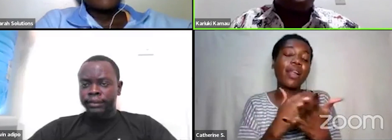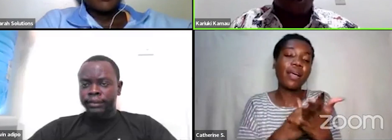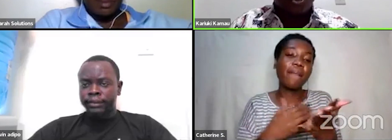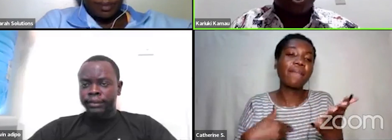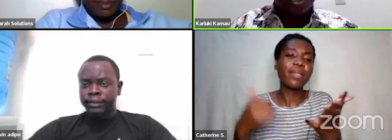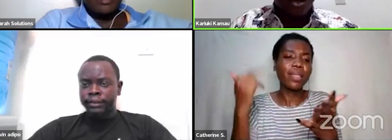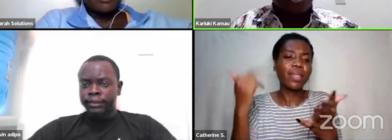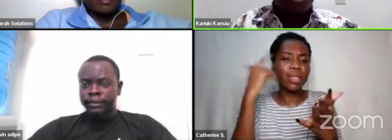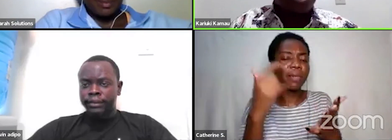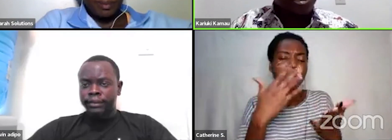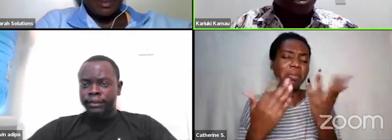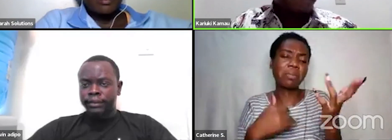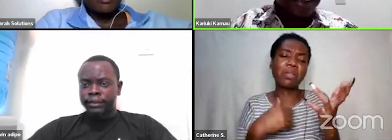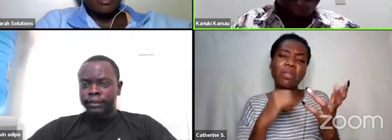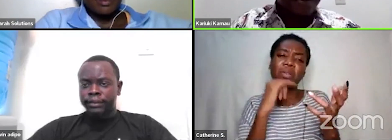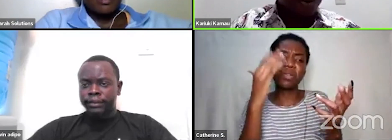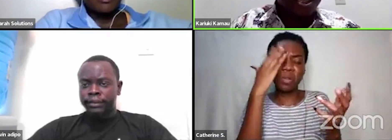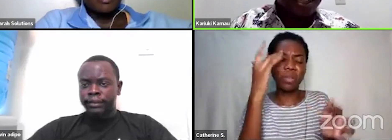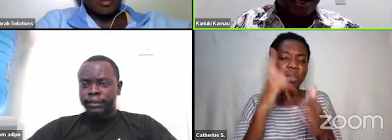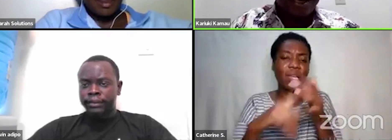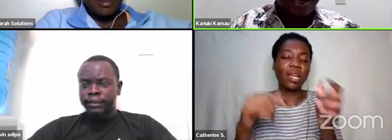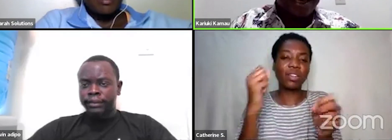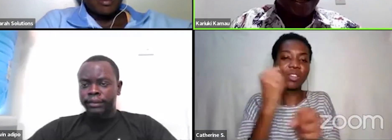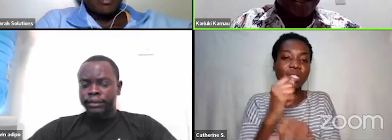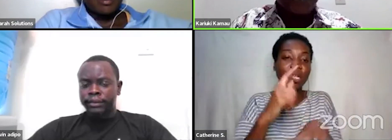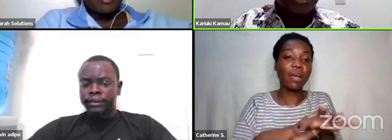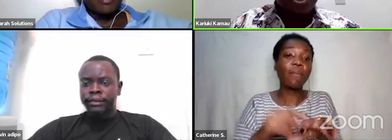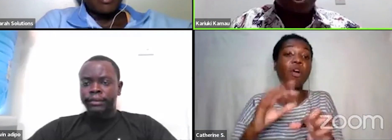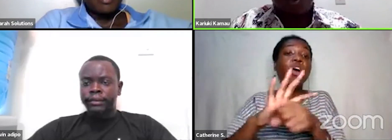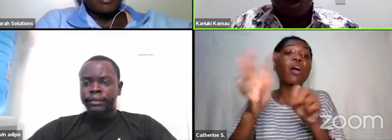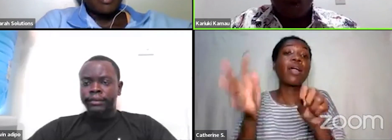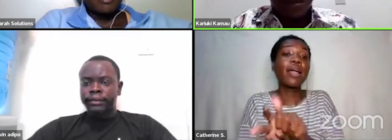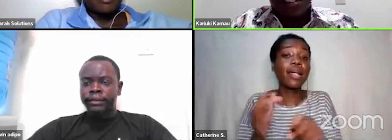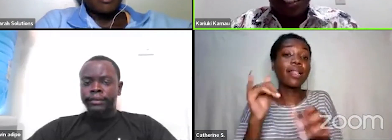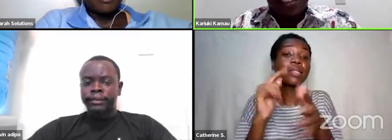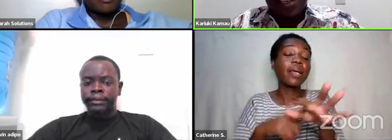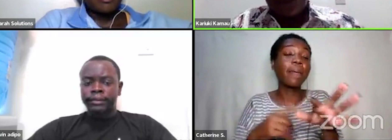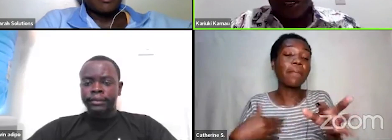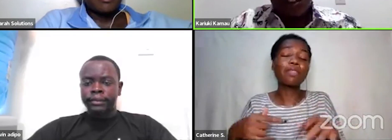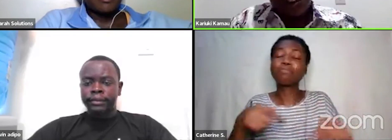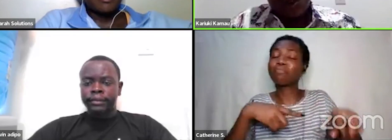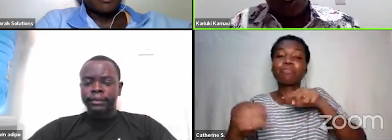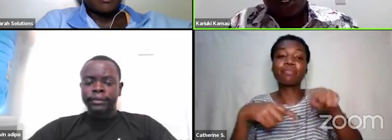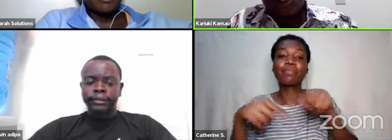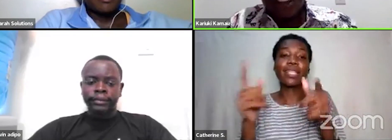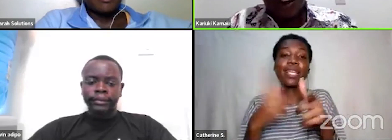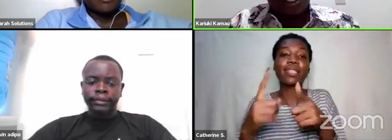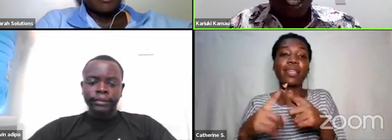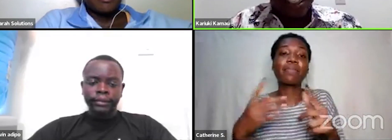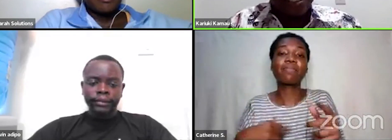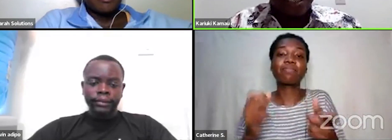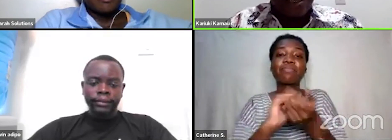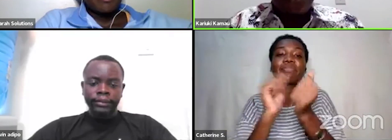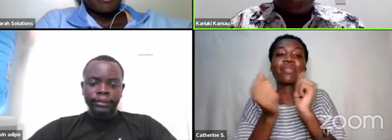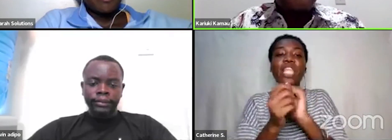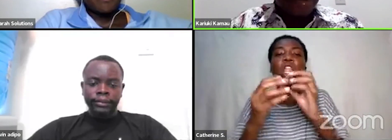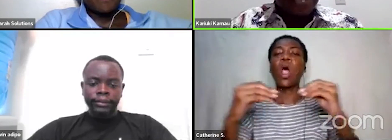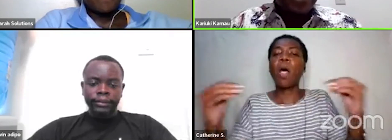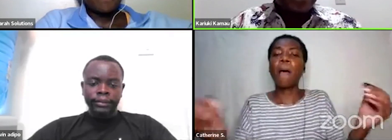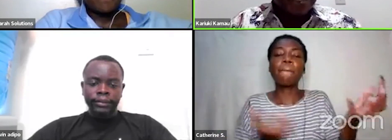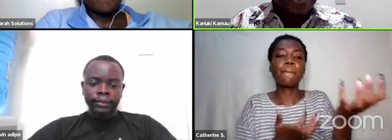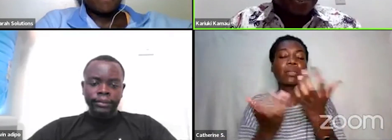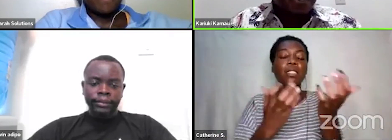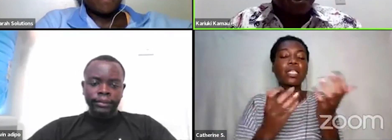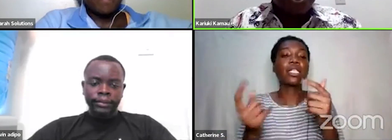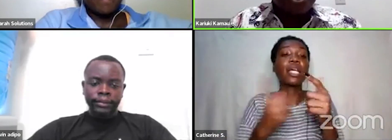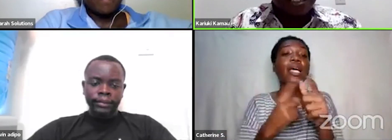during COVID. I was also in a panic mode, and I shifted to a wrong business. And when you go to the wrong trade, you are